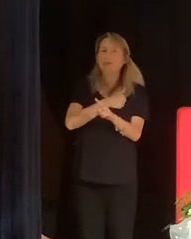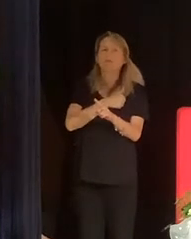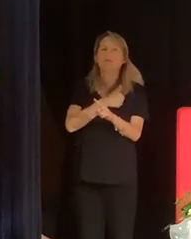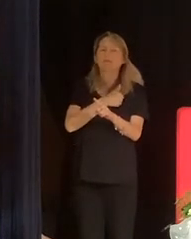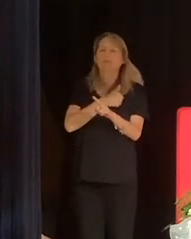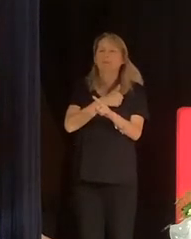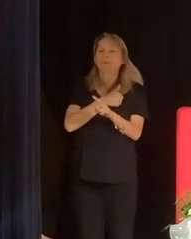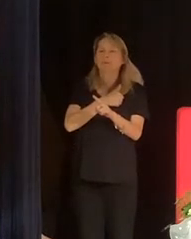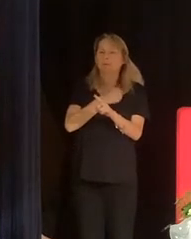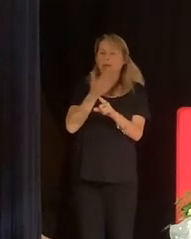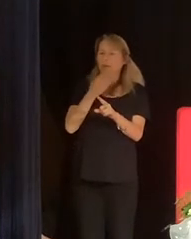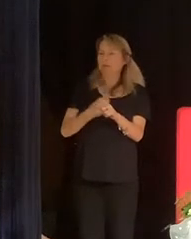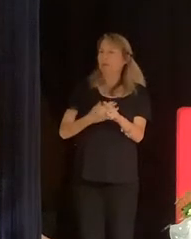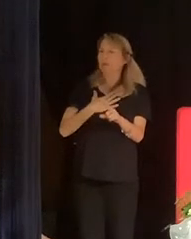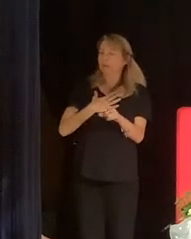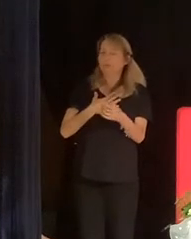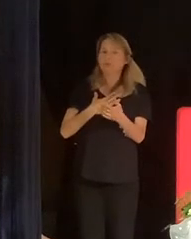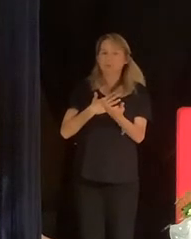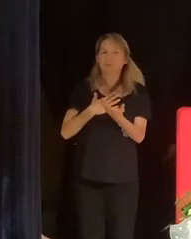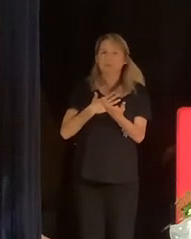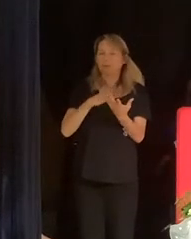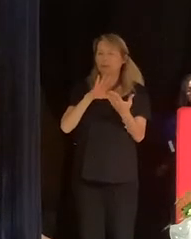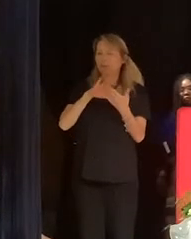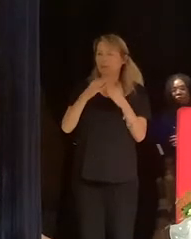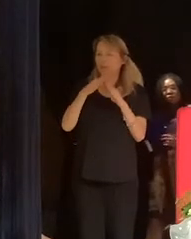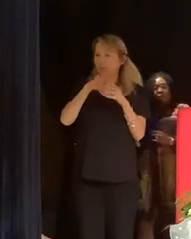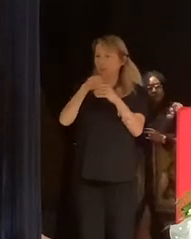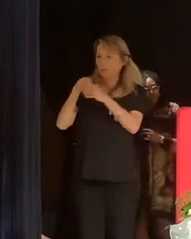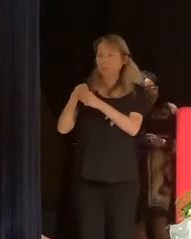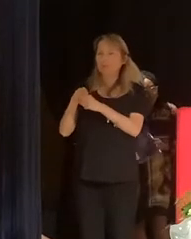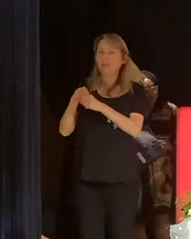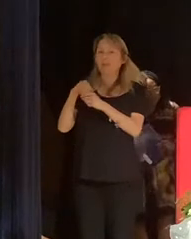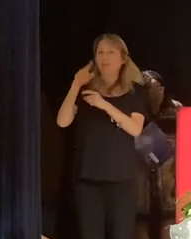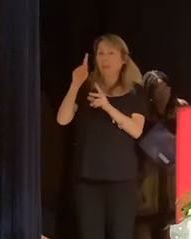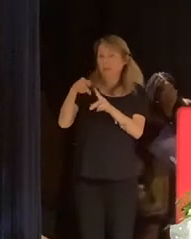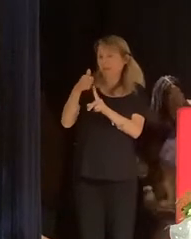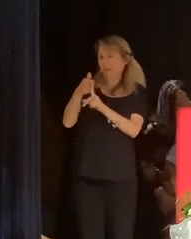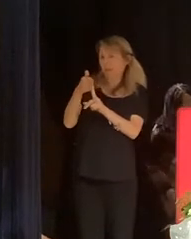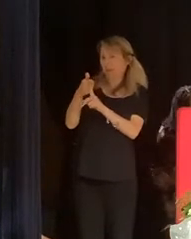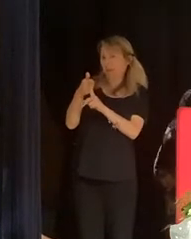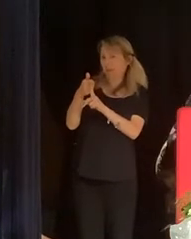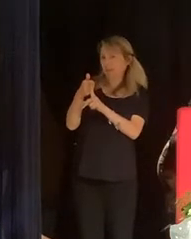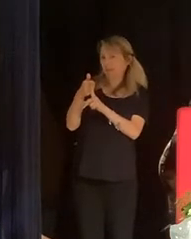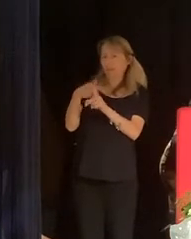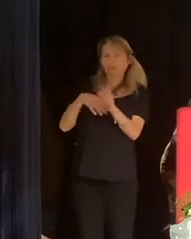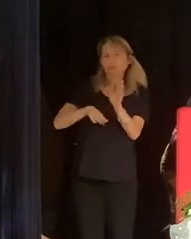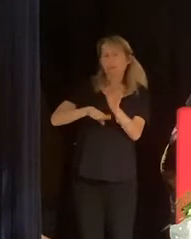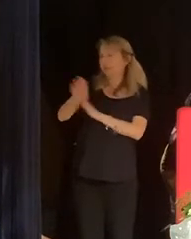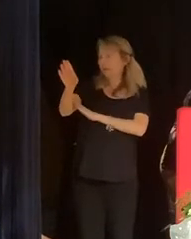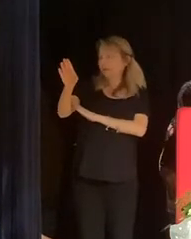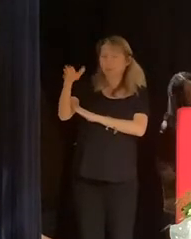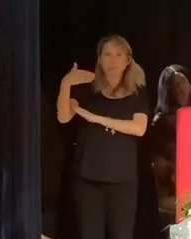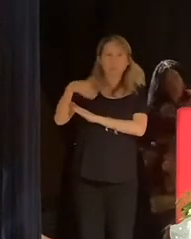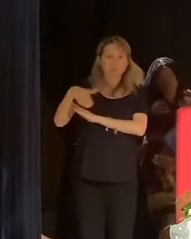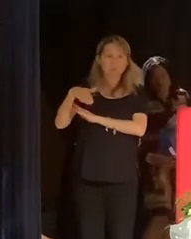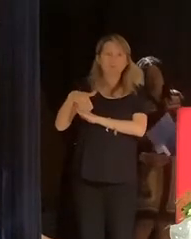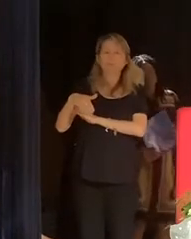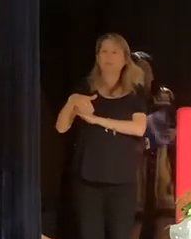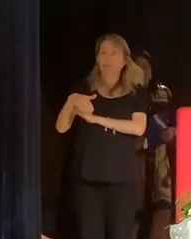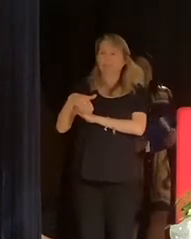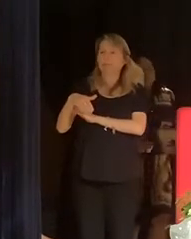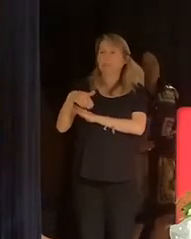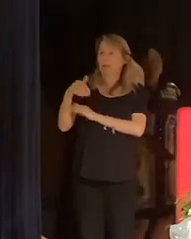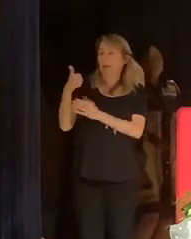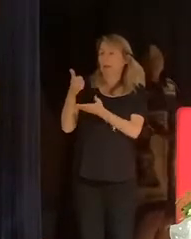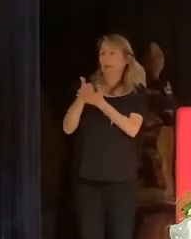participation, and a good spirit. Our recipient of the award tonight has excelled in all his experiential learning opportunities. He has helped